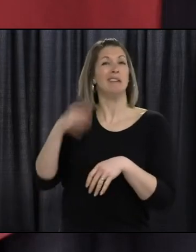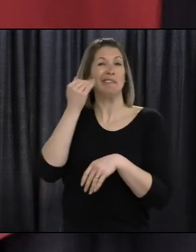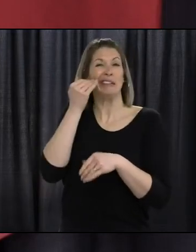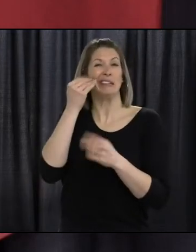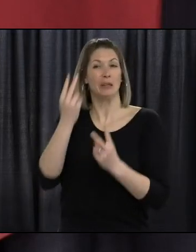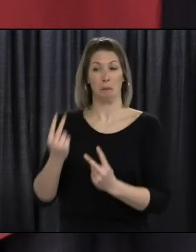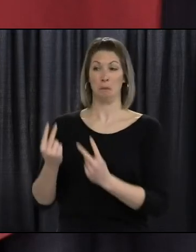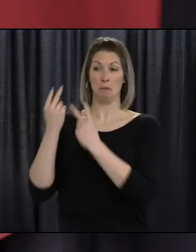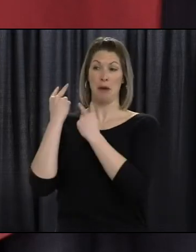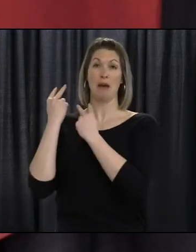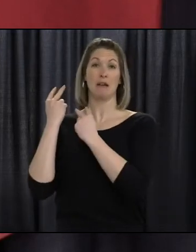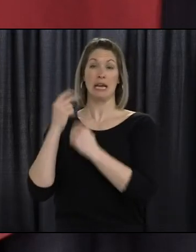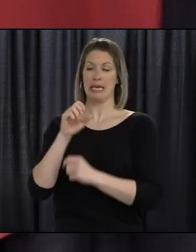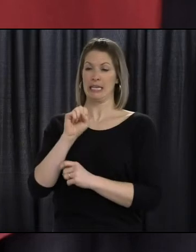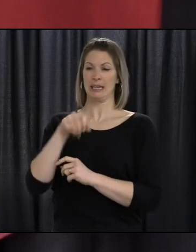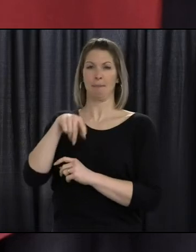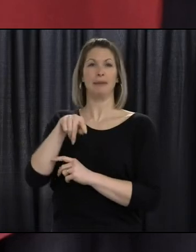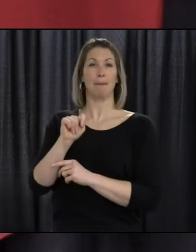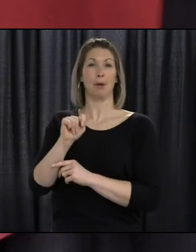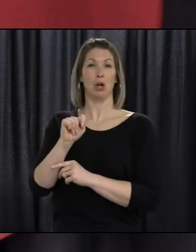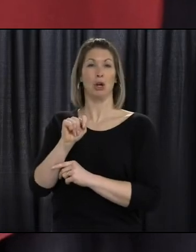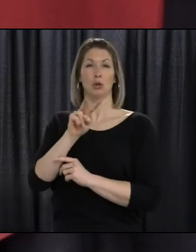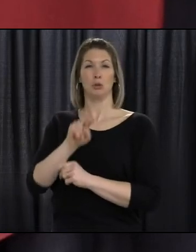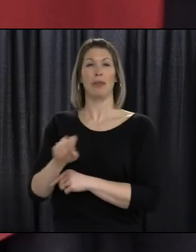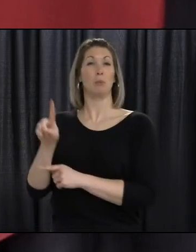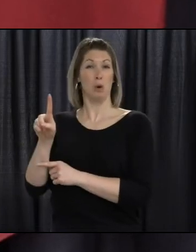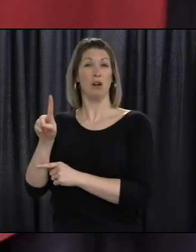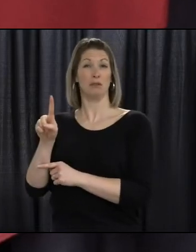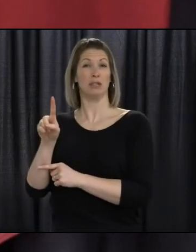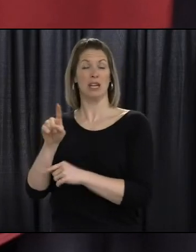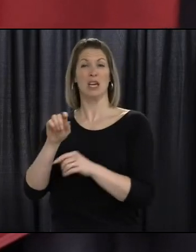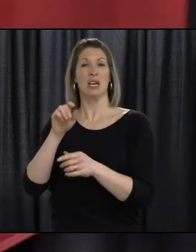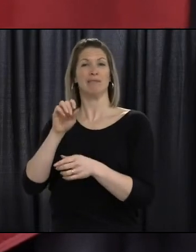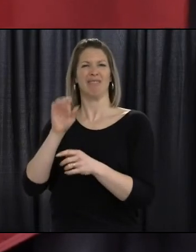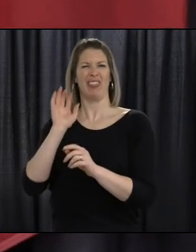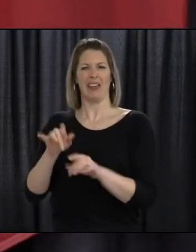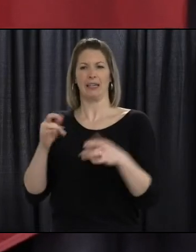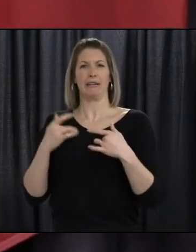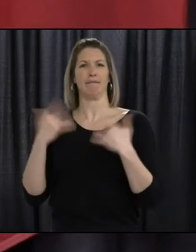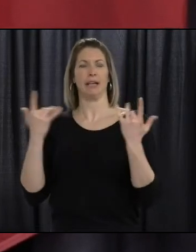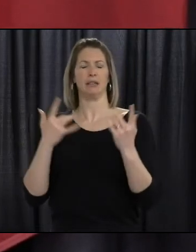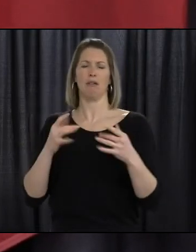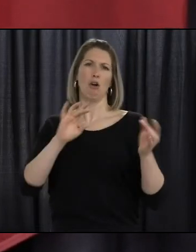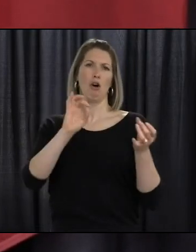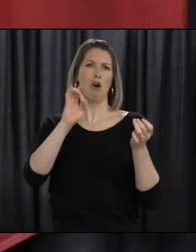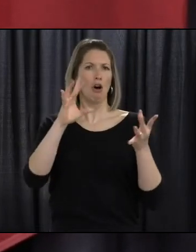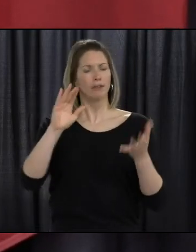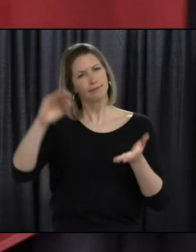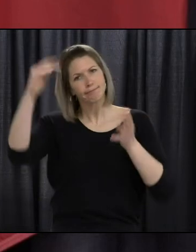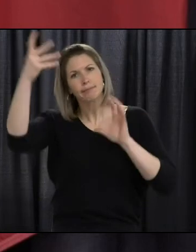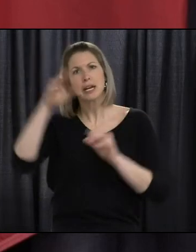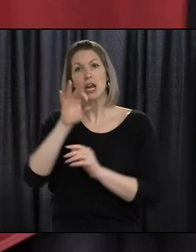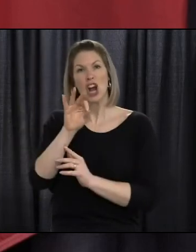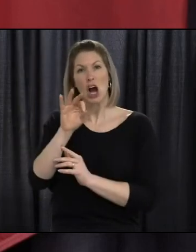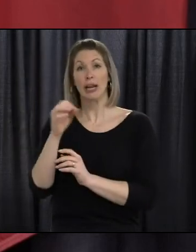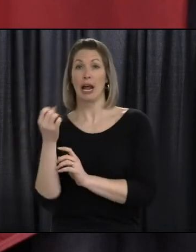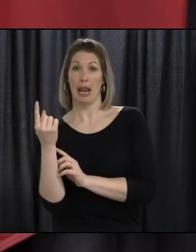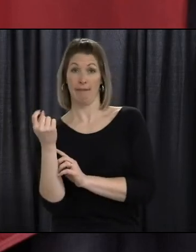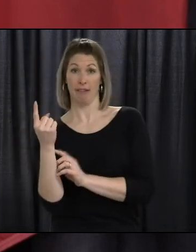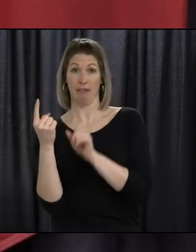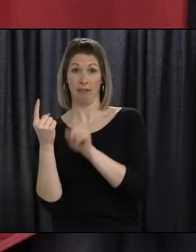away, globally people are know us as a very generous and a very friendly people. But right